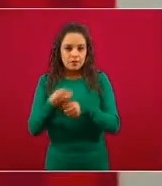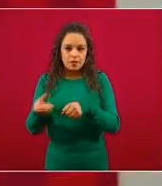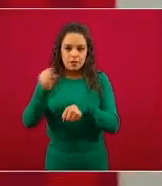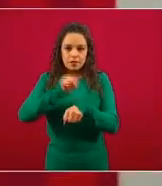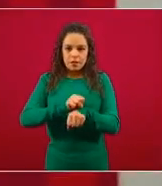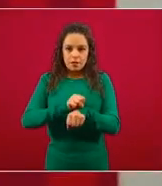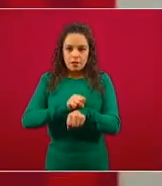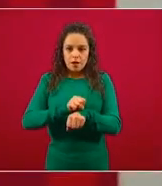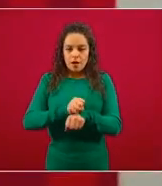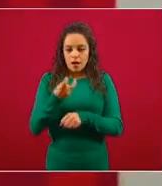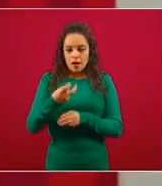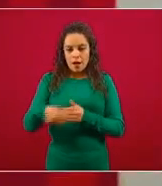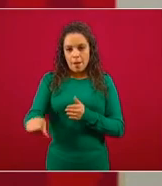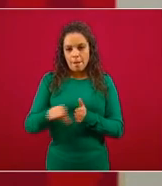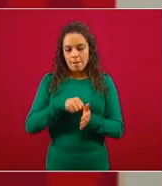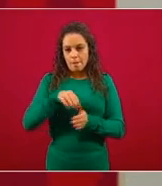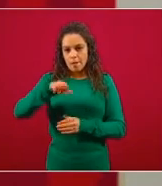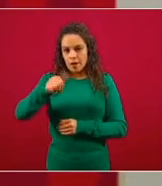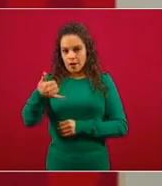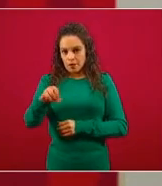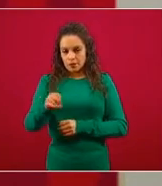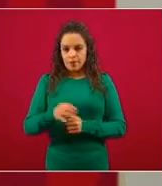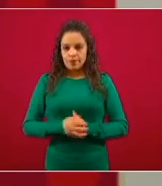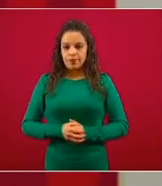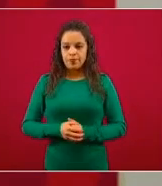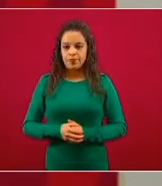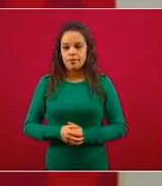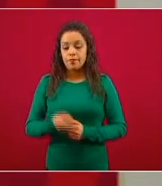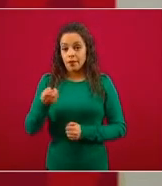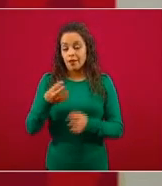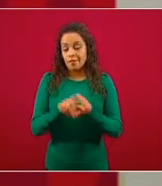May. This is an important message.